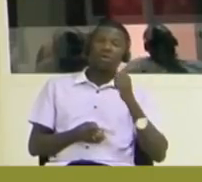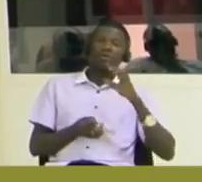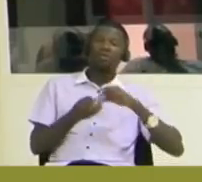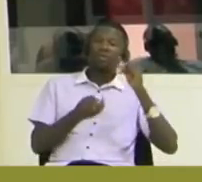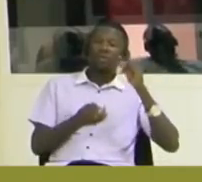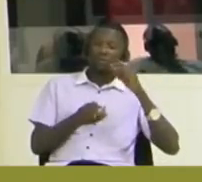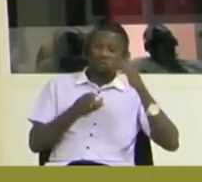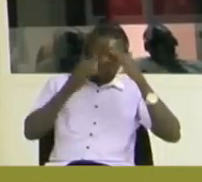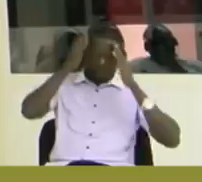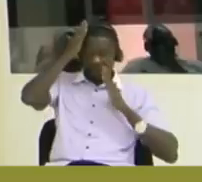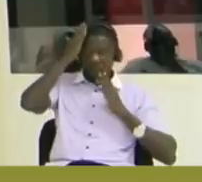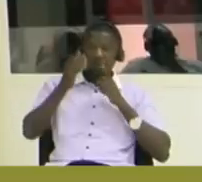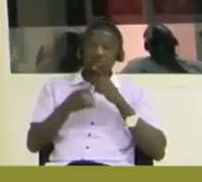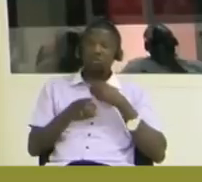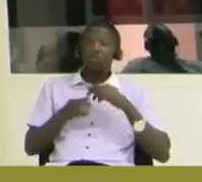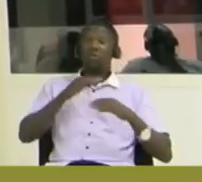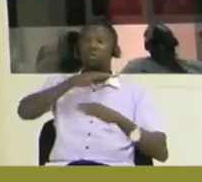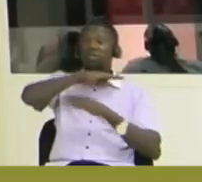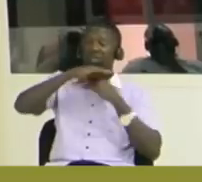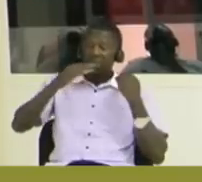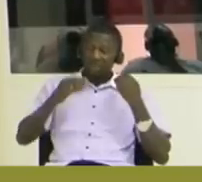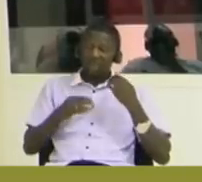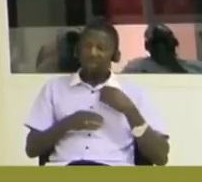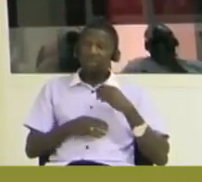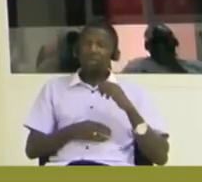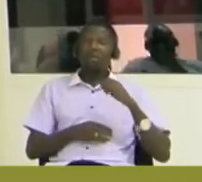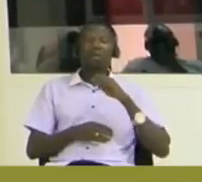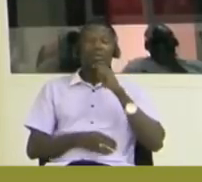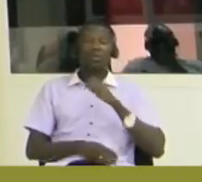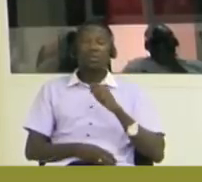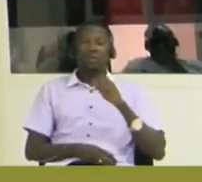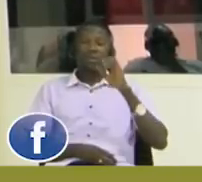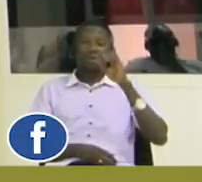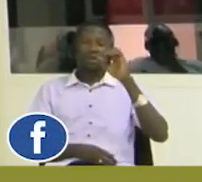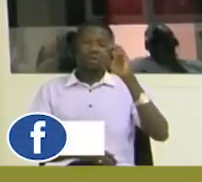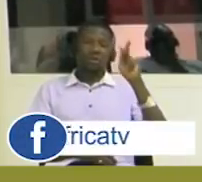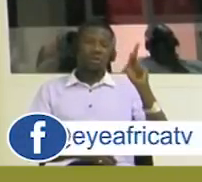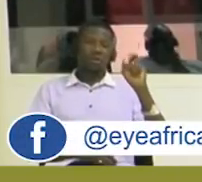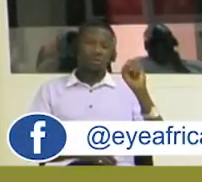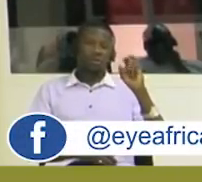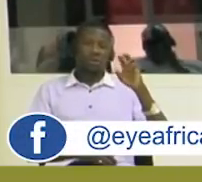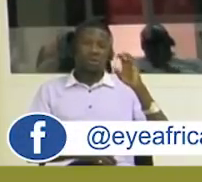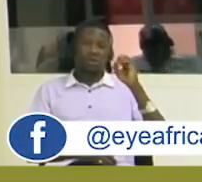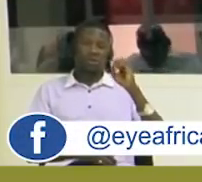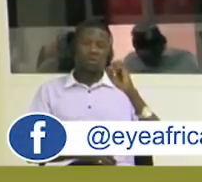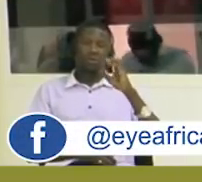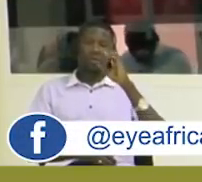assassinated Yankuba Toure, Mr. Usman Koro Ceesay,